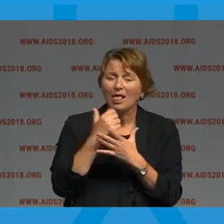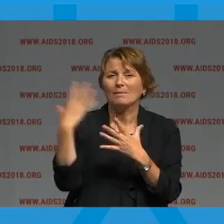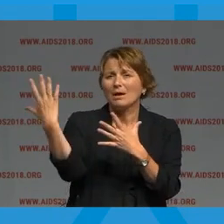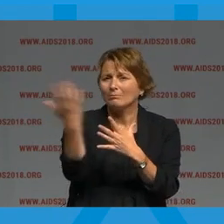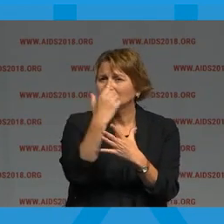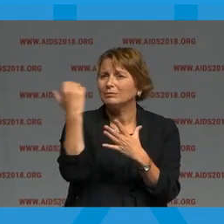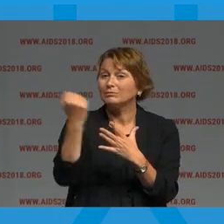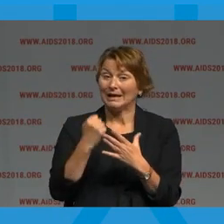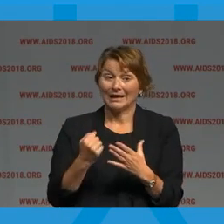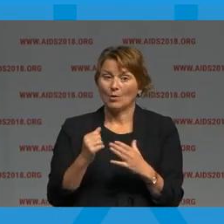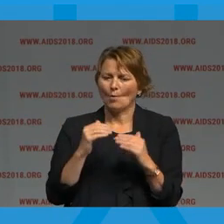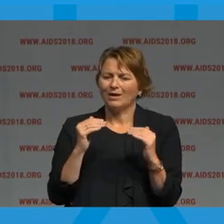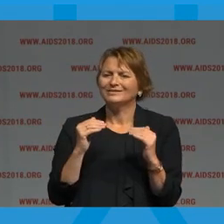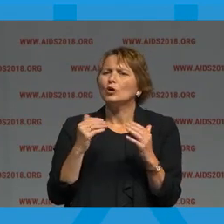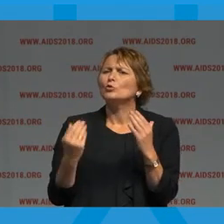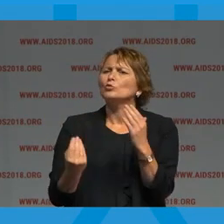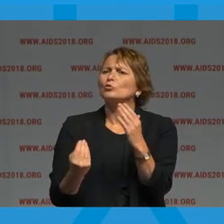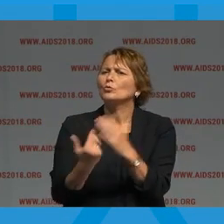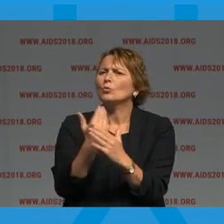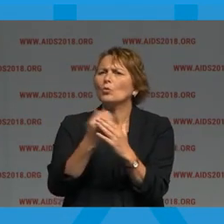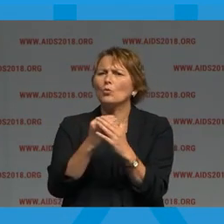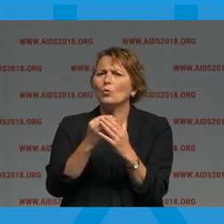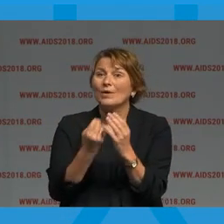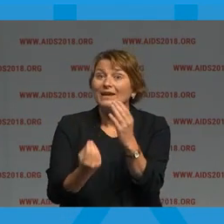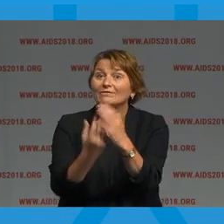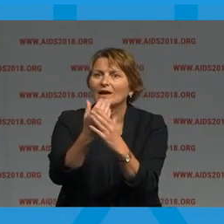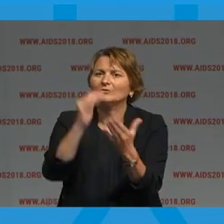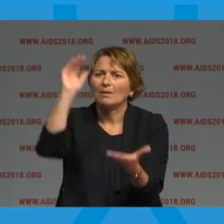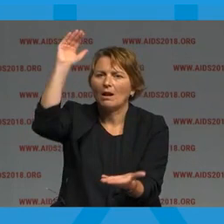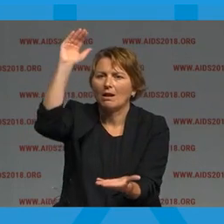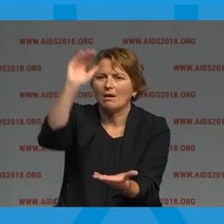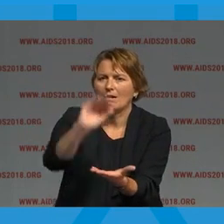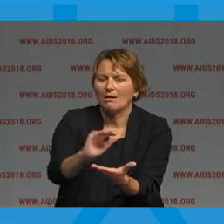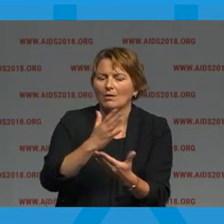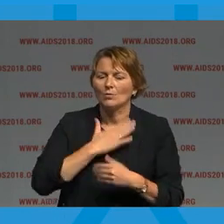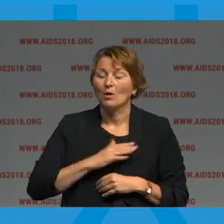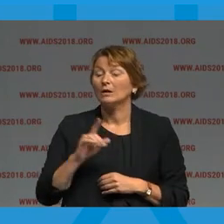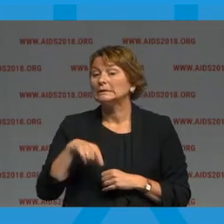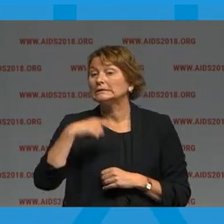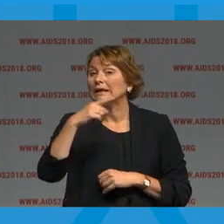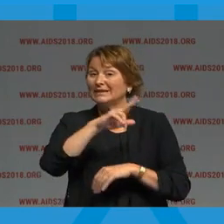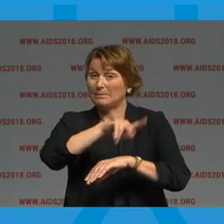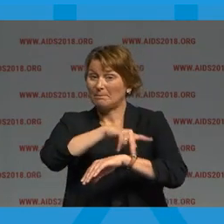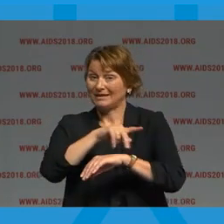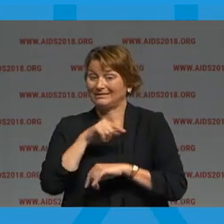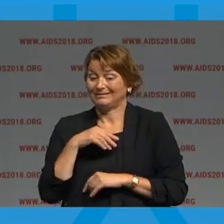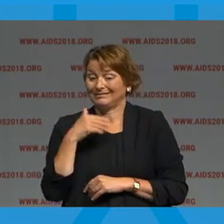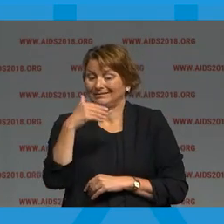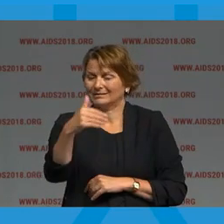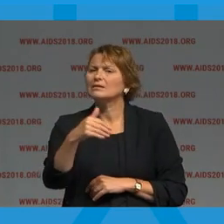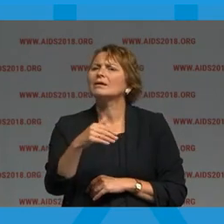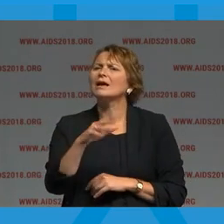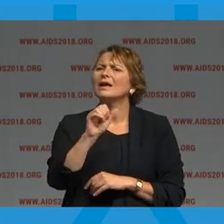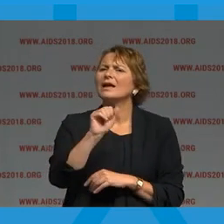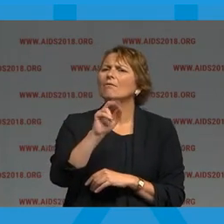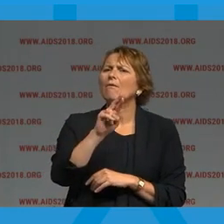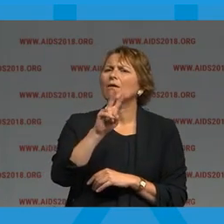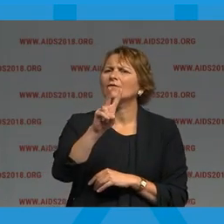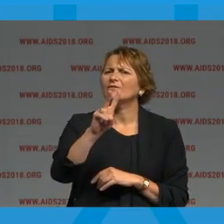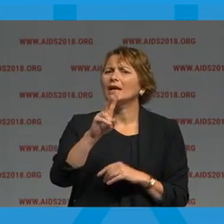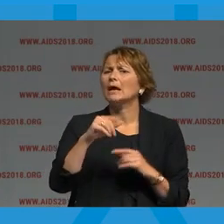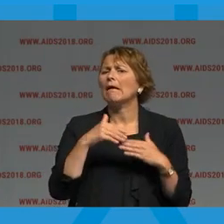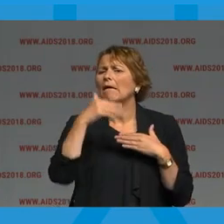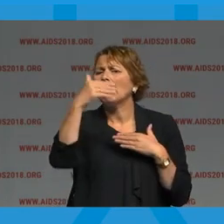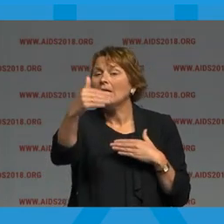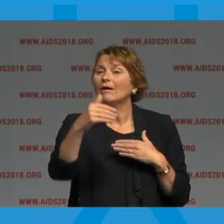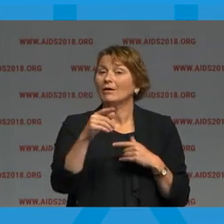new infections. We wait with impatience to see how the next era of ARVs will improve the quality of life